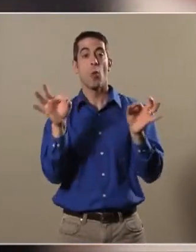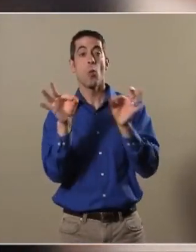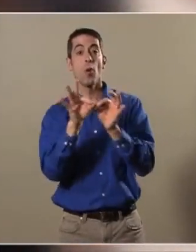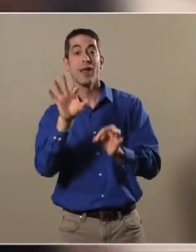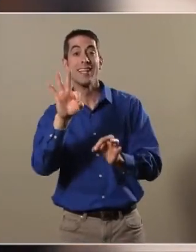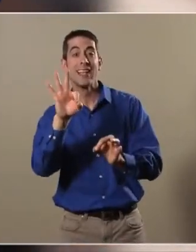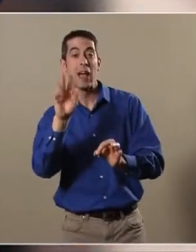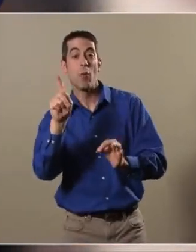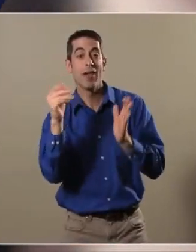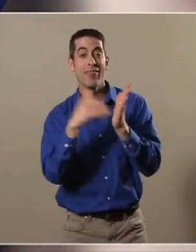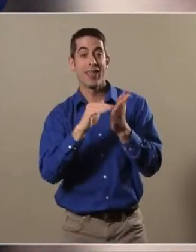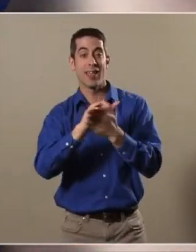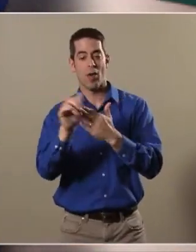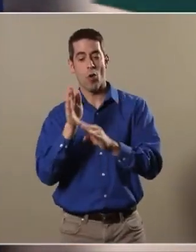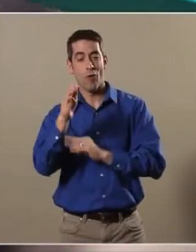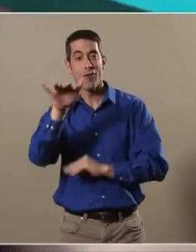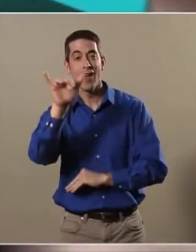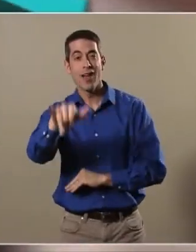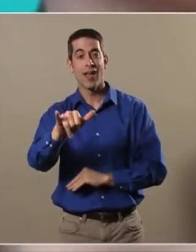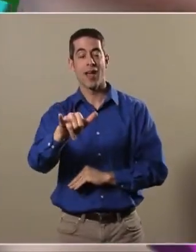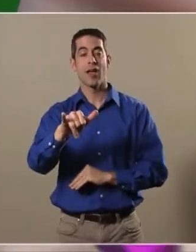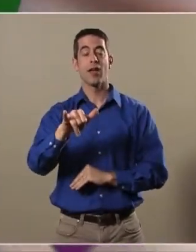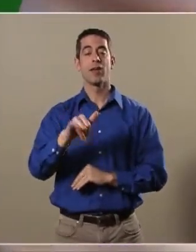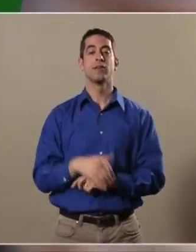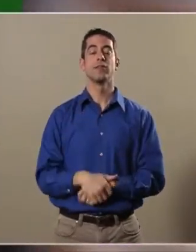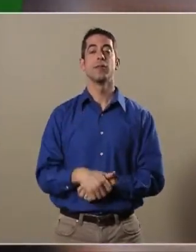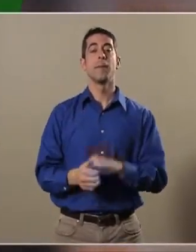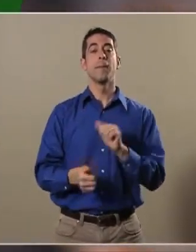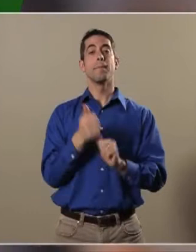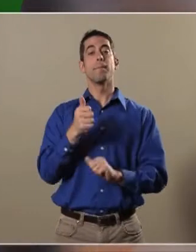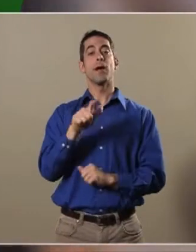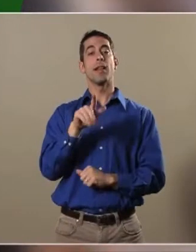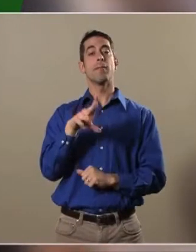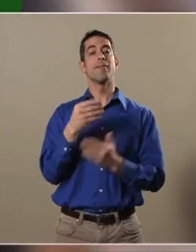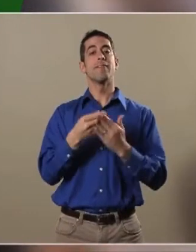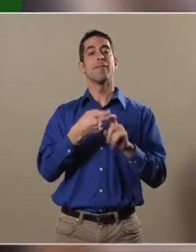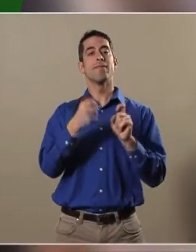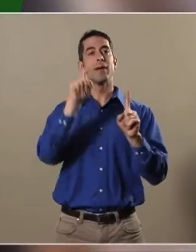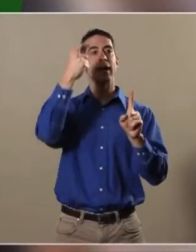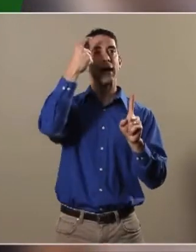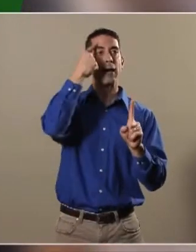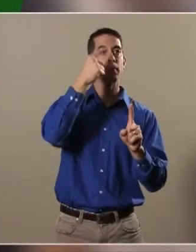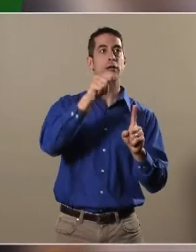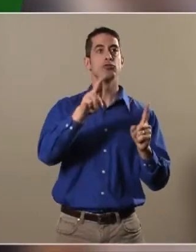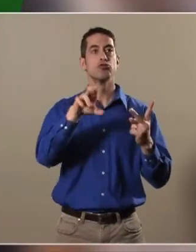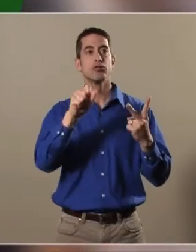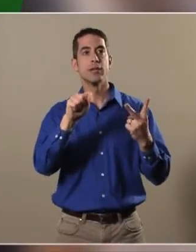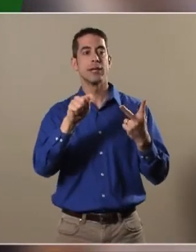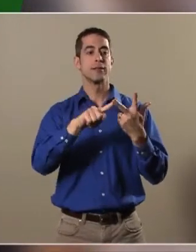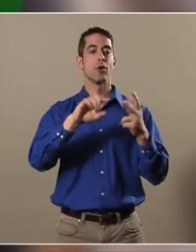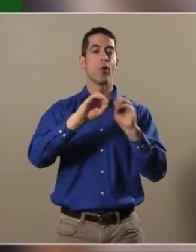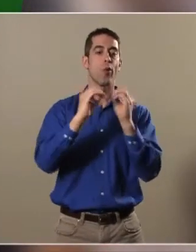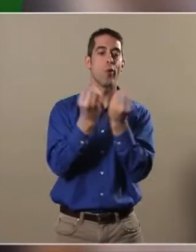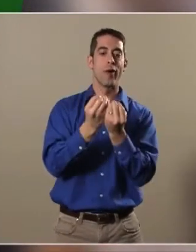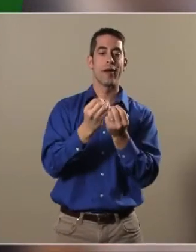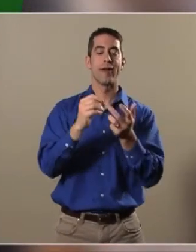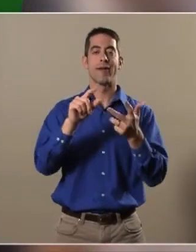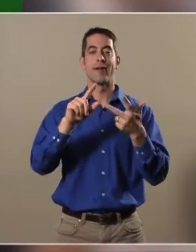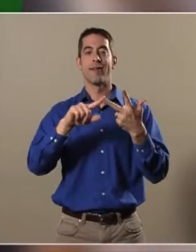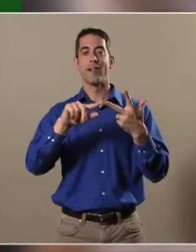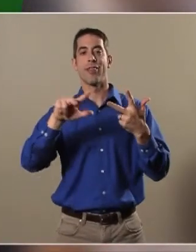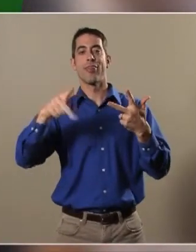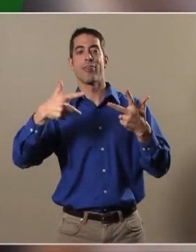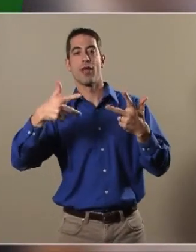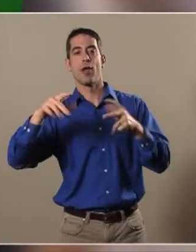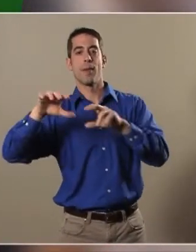grants, foundations and trusts, organizations, third-party fees, and private donations. With your help, we can